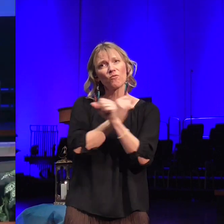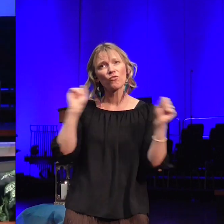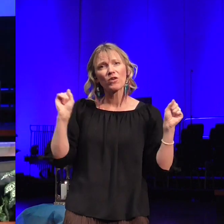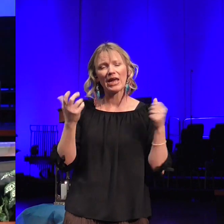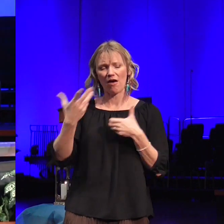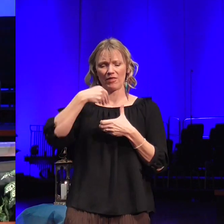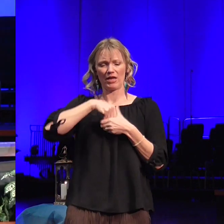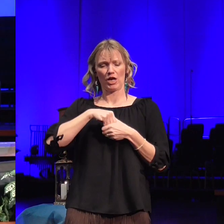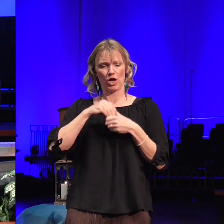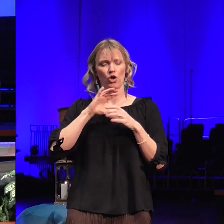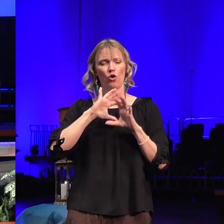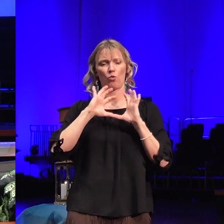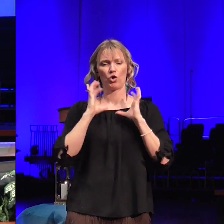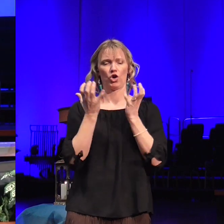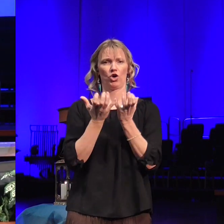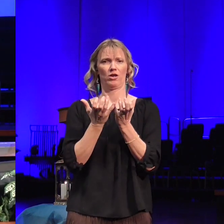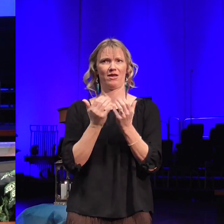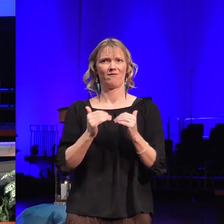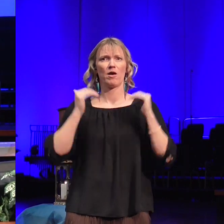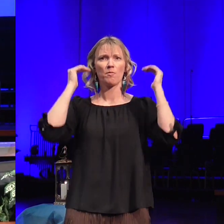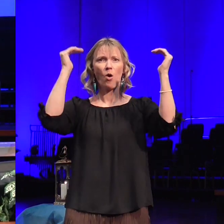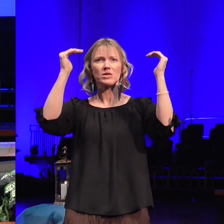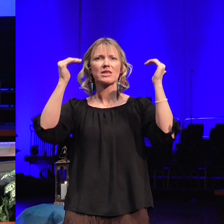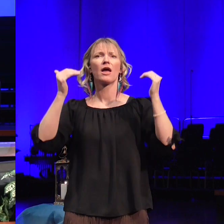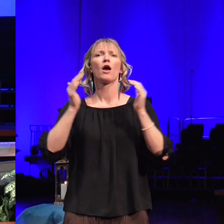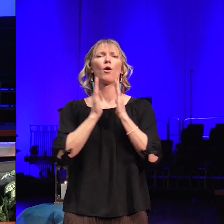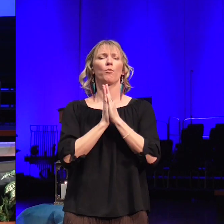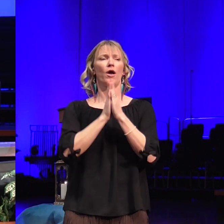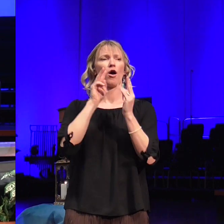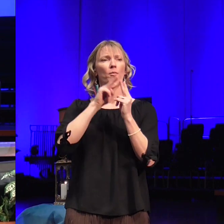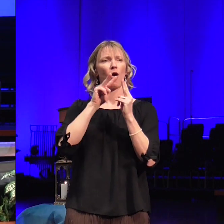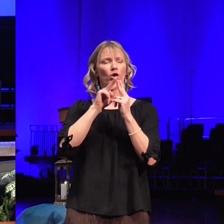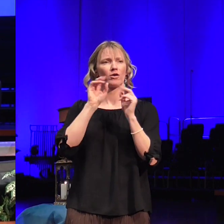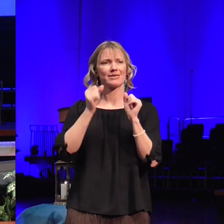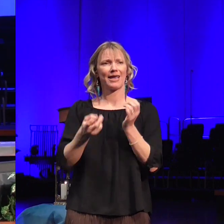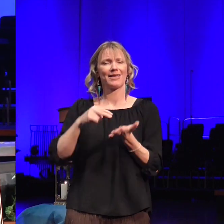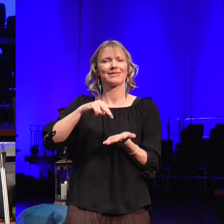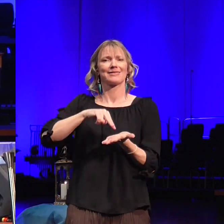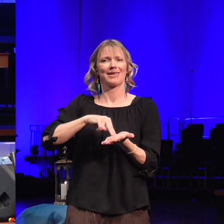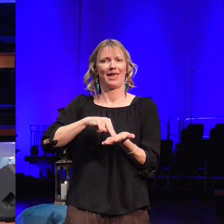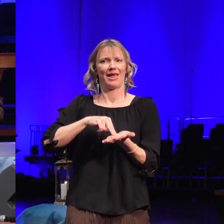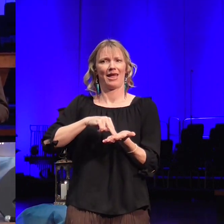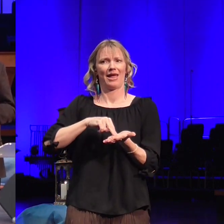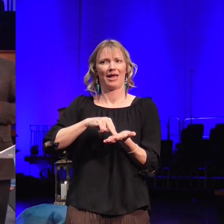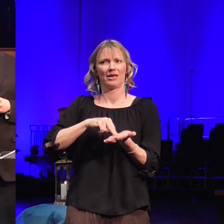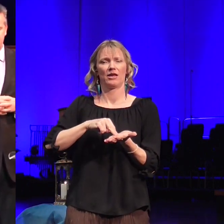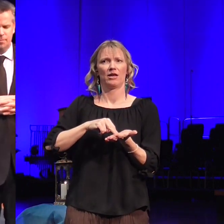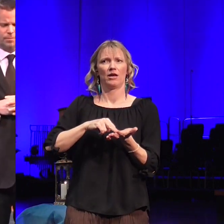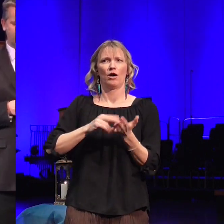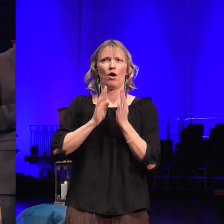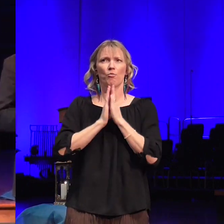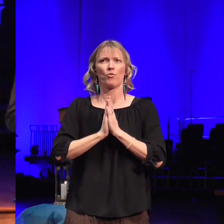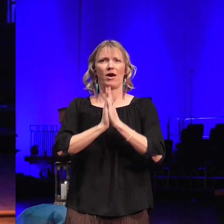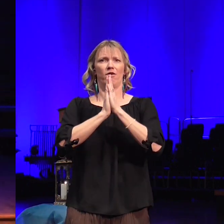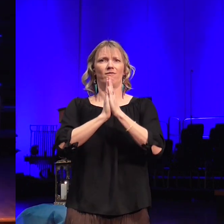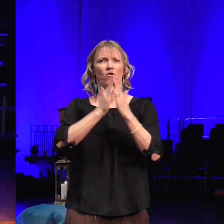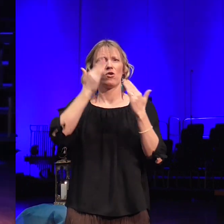High. I invite us into prayer and invite our practitioner prayer partners to stand with us in this prayerful